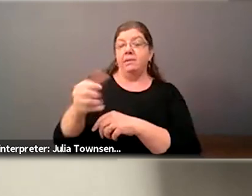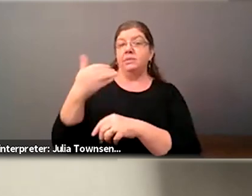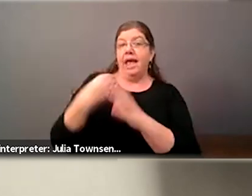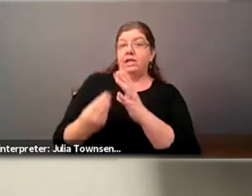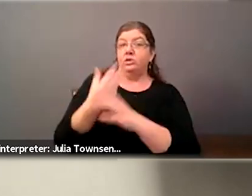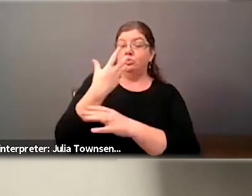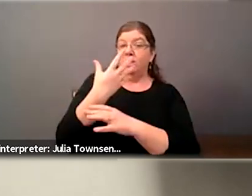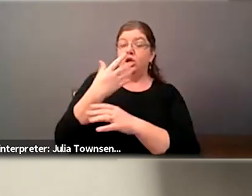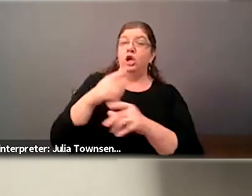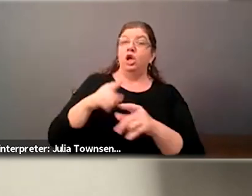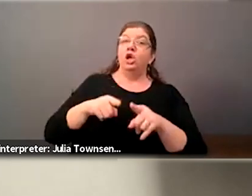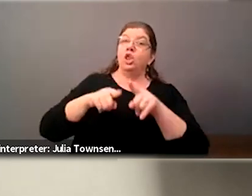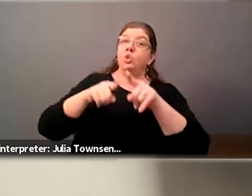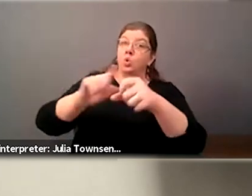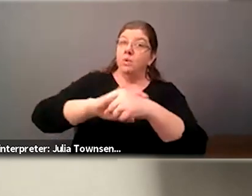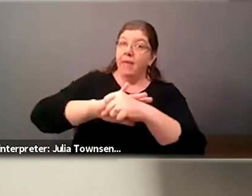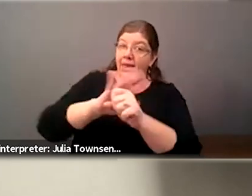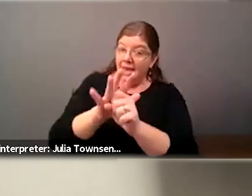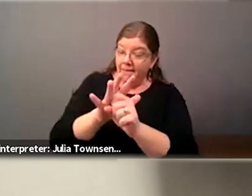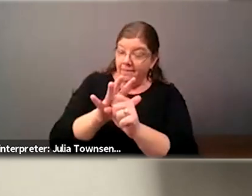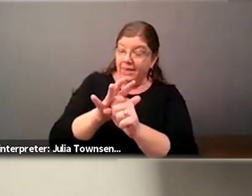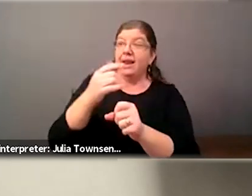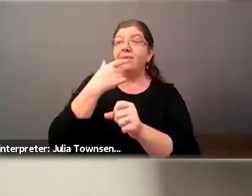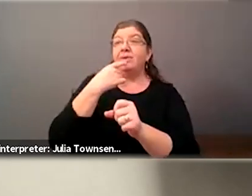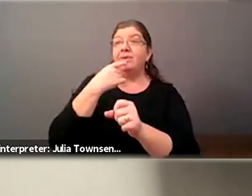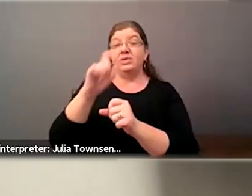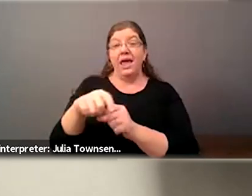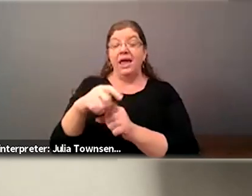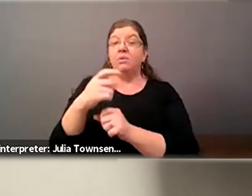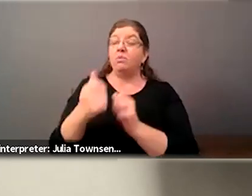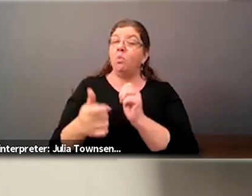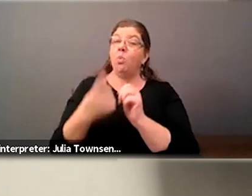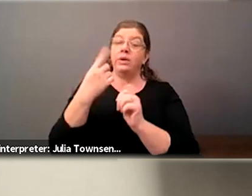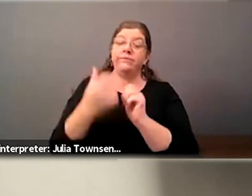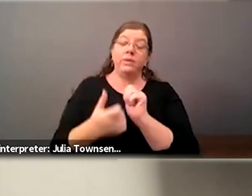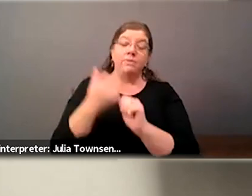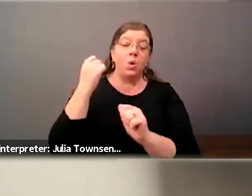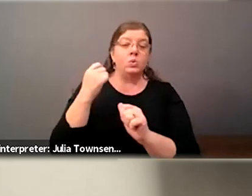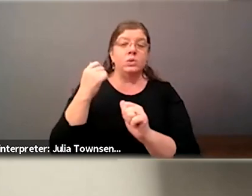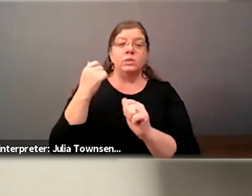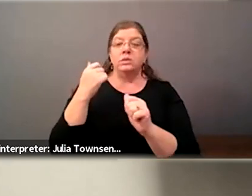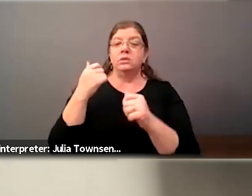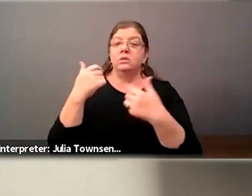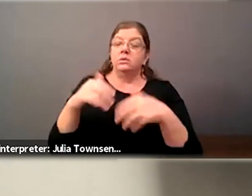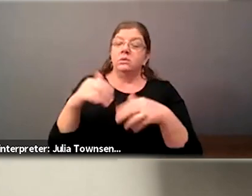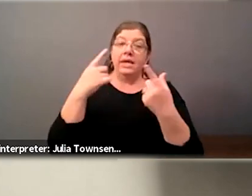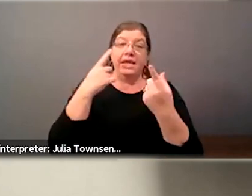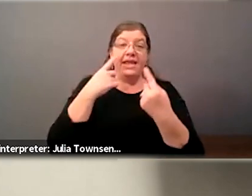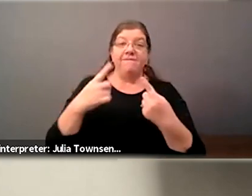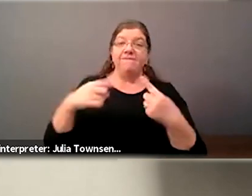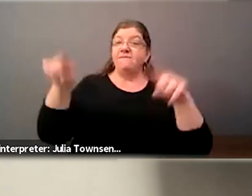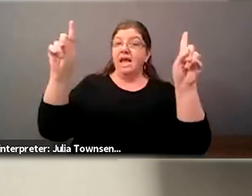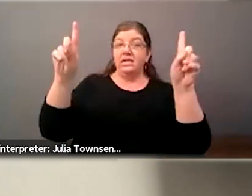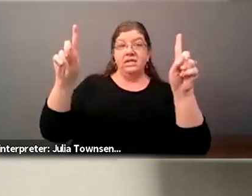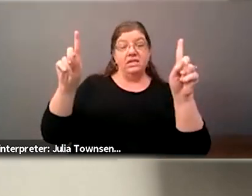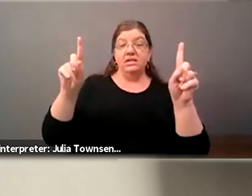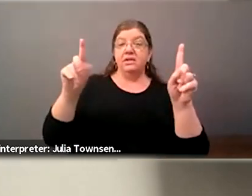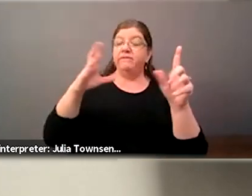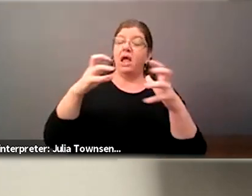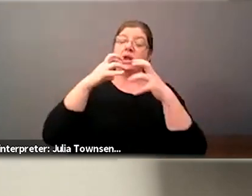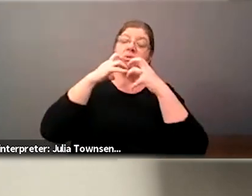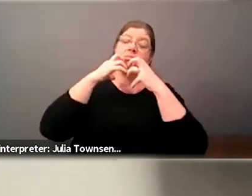pandemic and i have to say it was probably one of the most um effective and